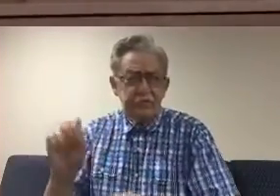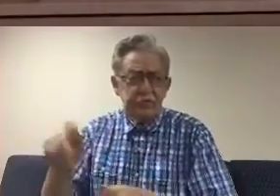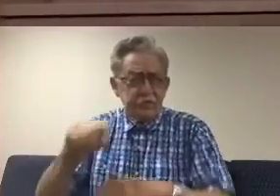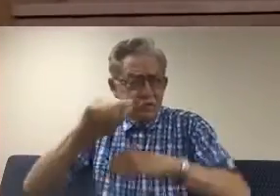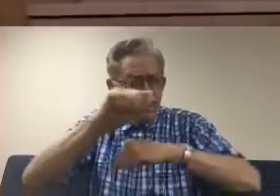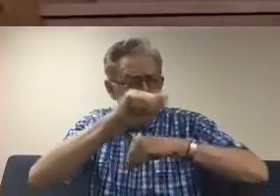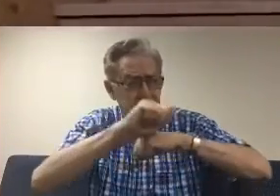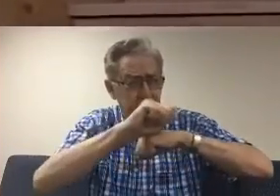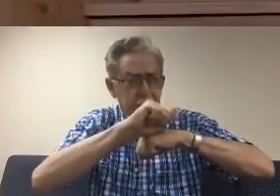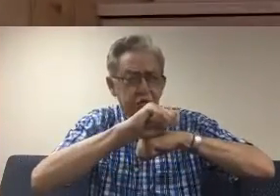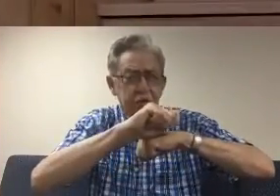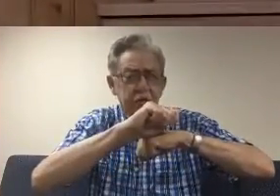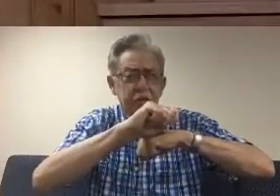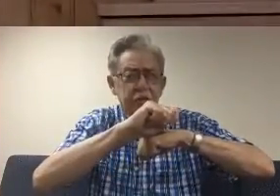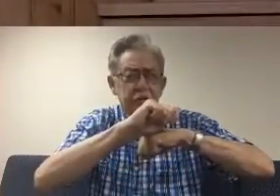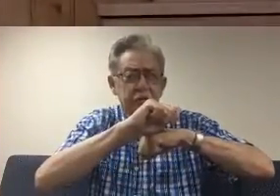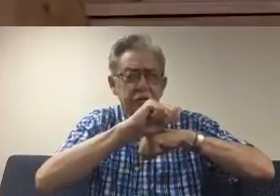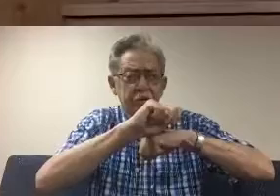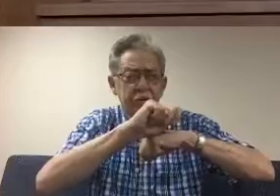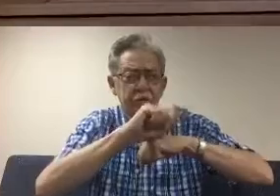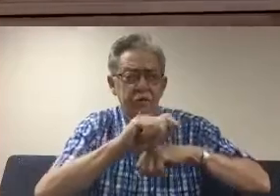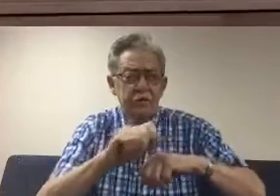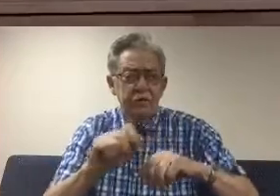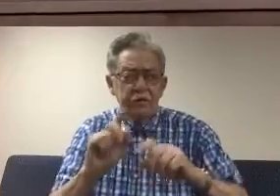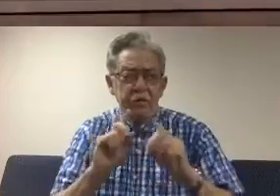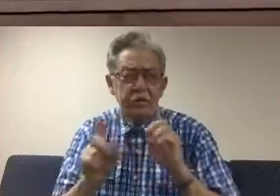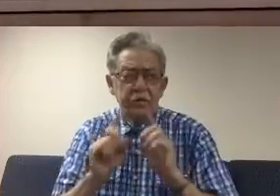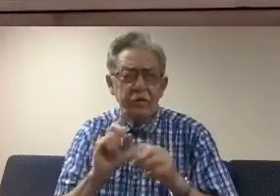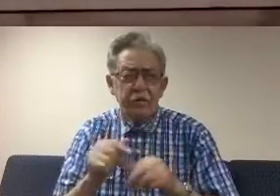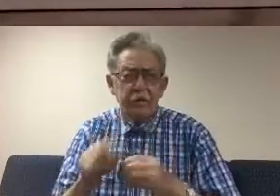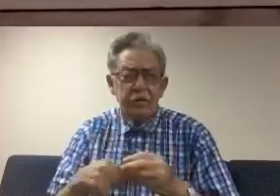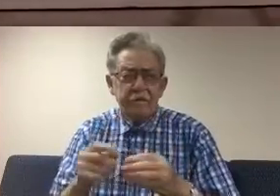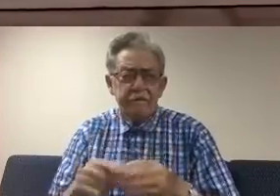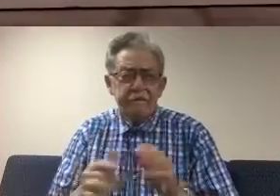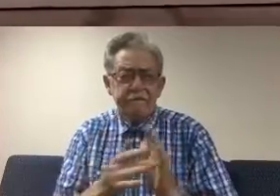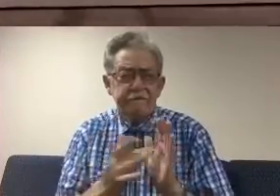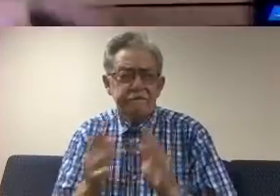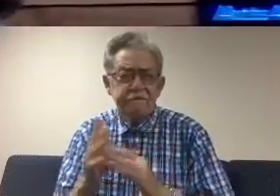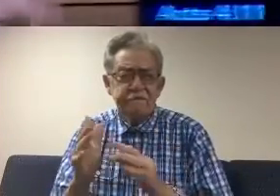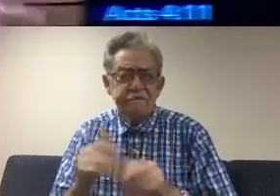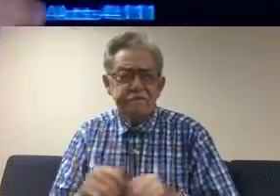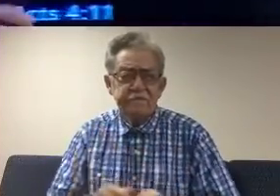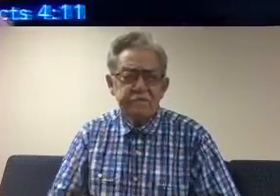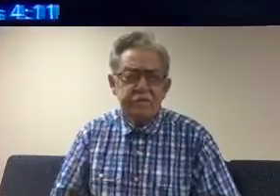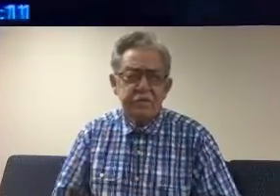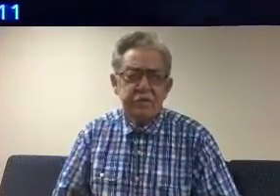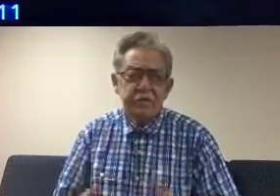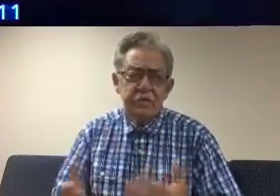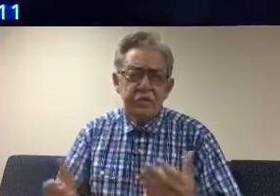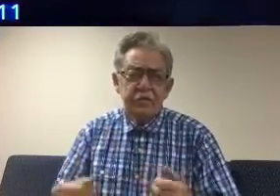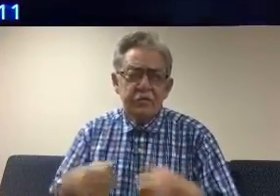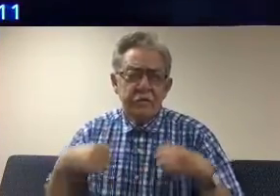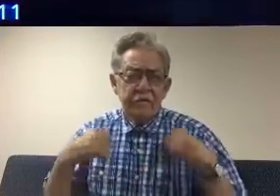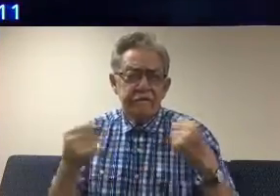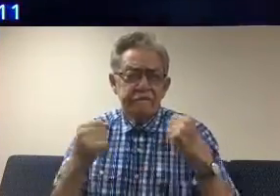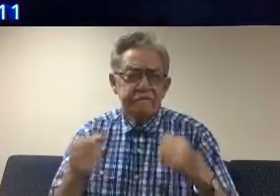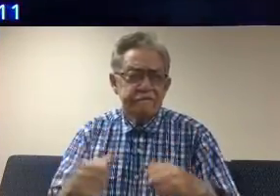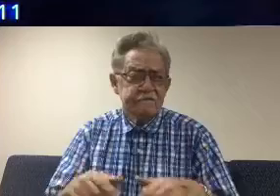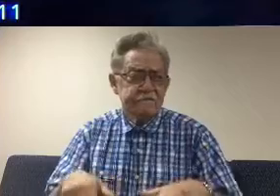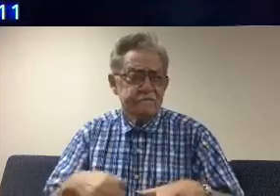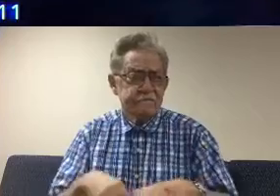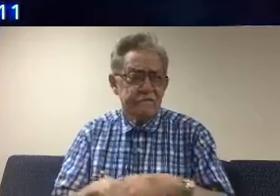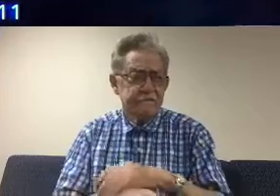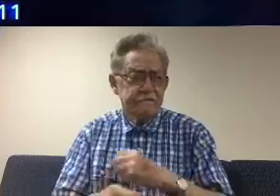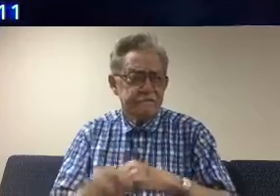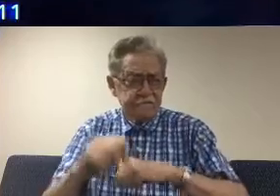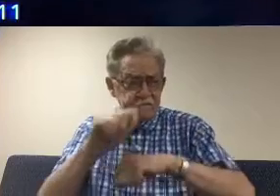temple, but not the physical temple. The physical temple was very important for them because that's where their power resided, right? So they had to